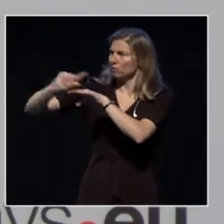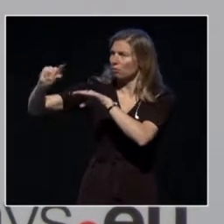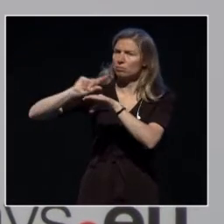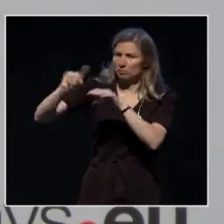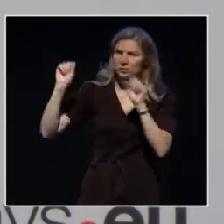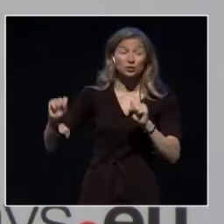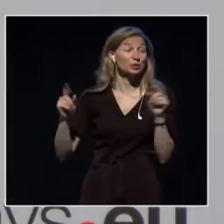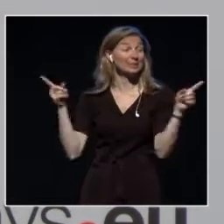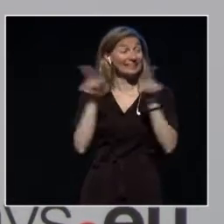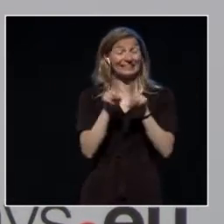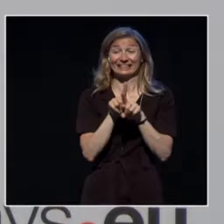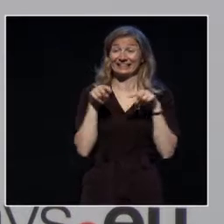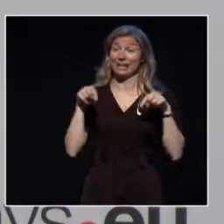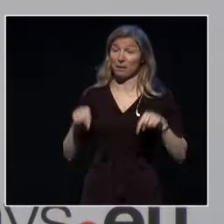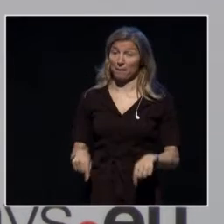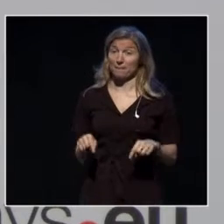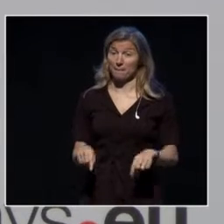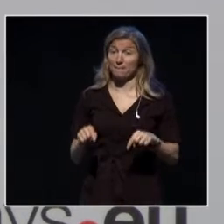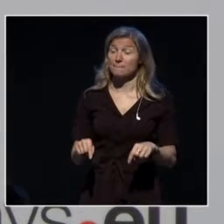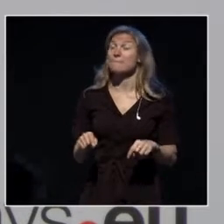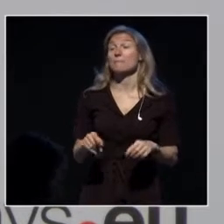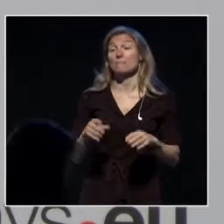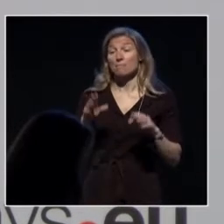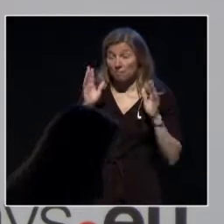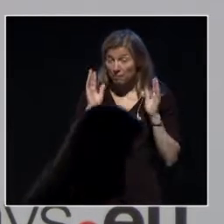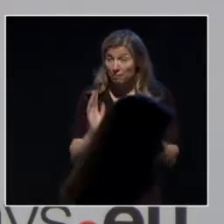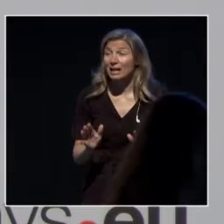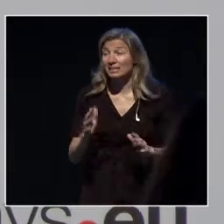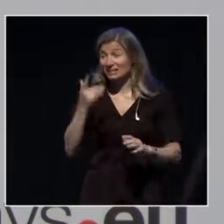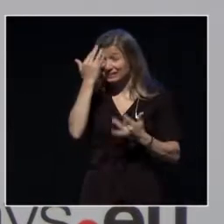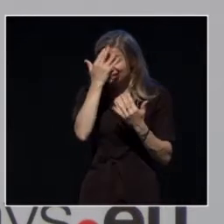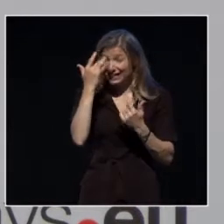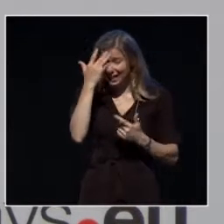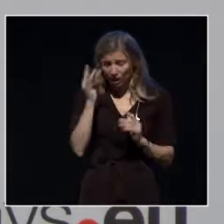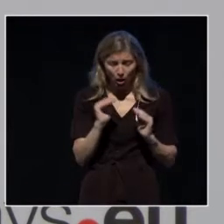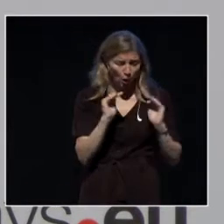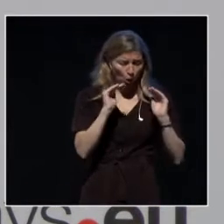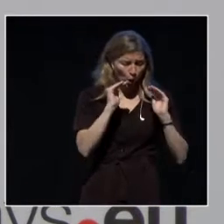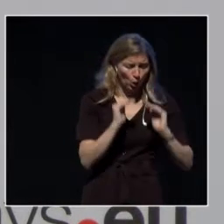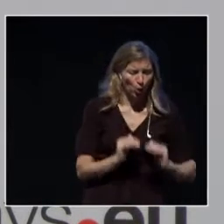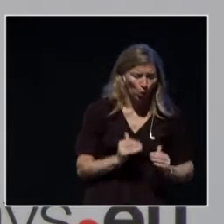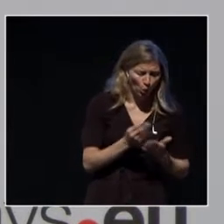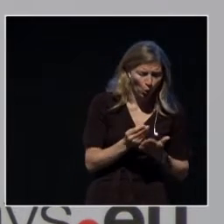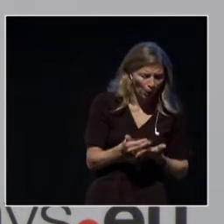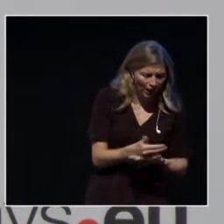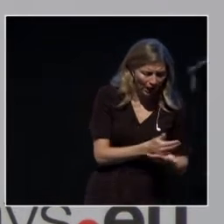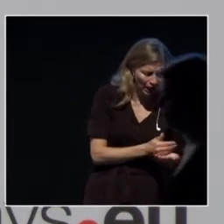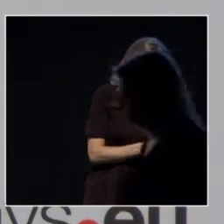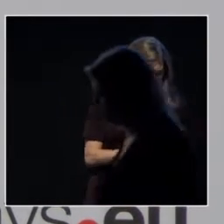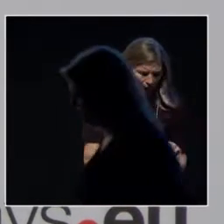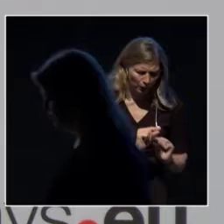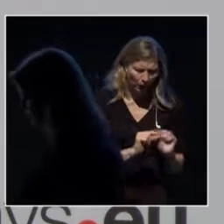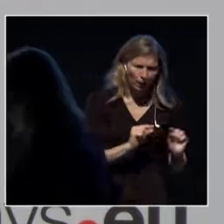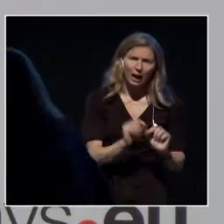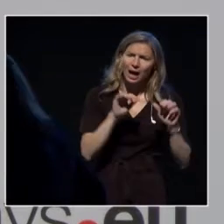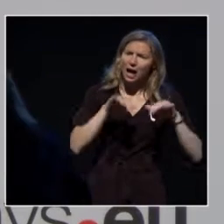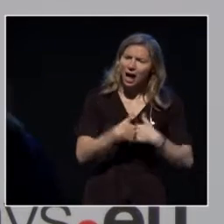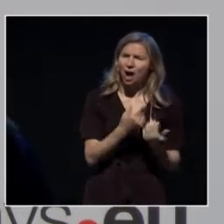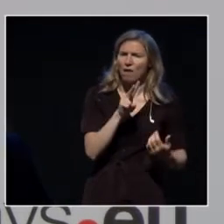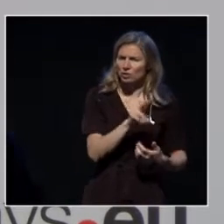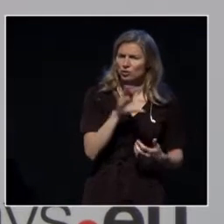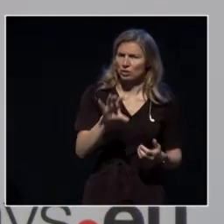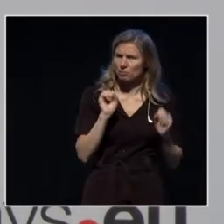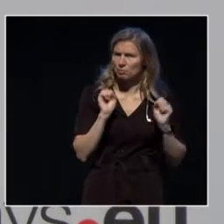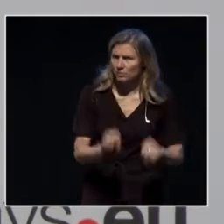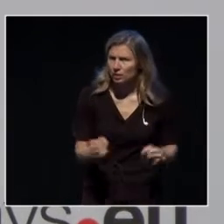venture capital or quasi-venture capital even in low-income settings. What is the best way to do that? And